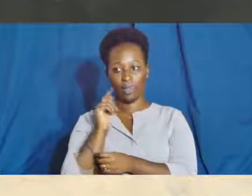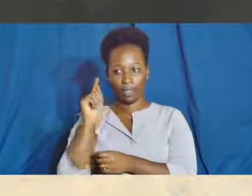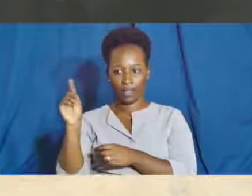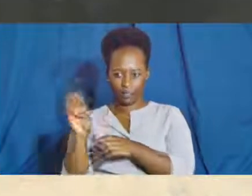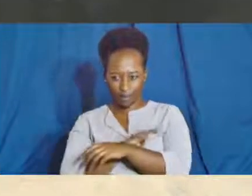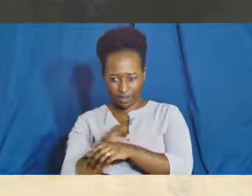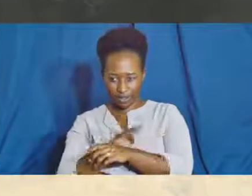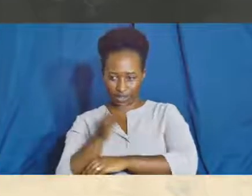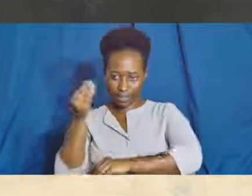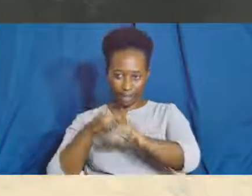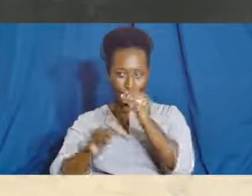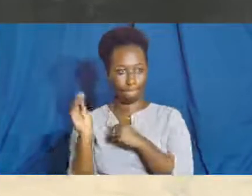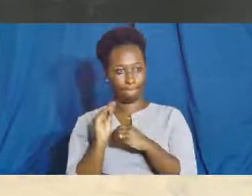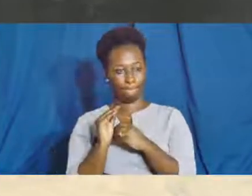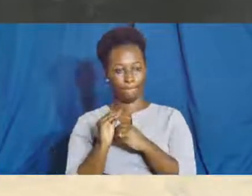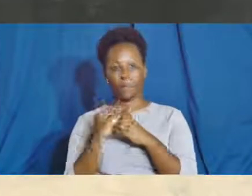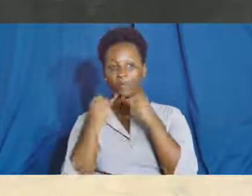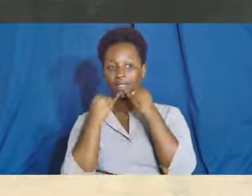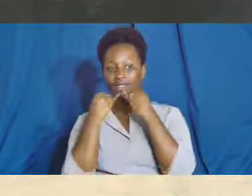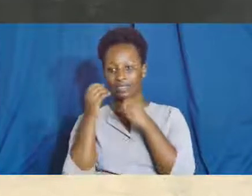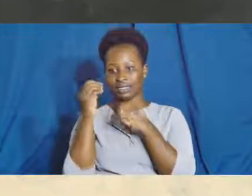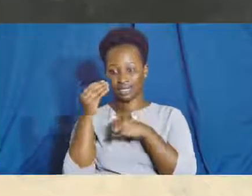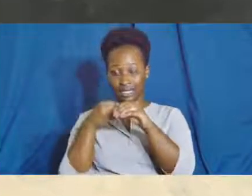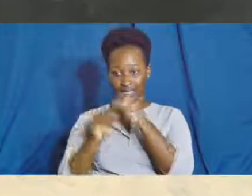has sold, sales returns.